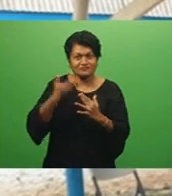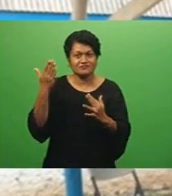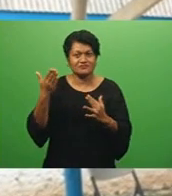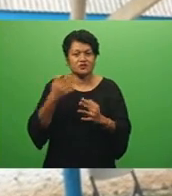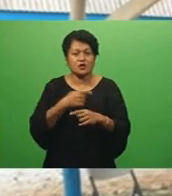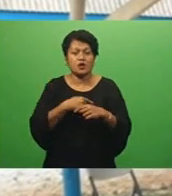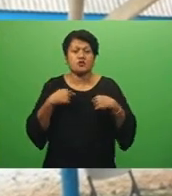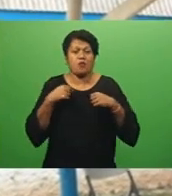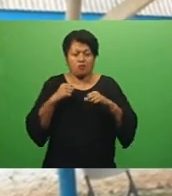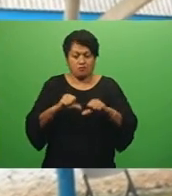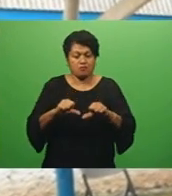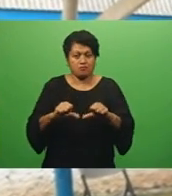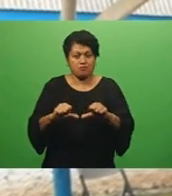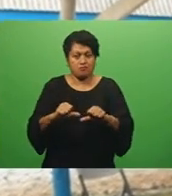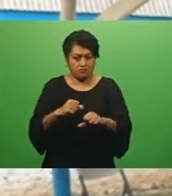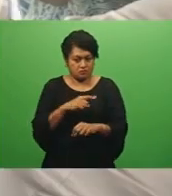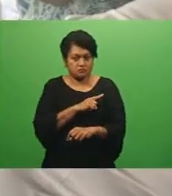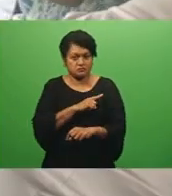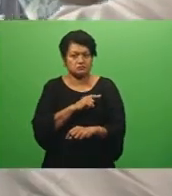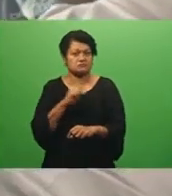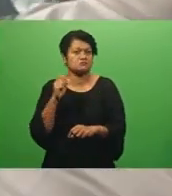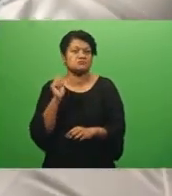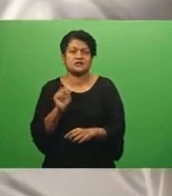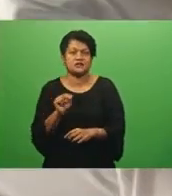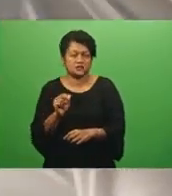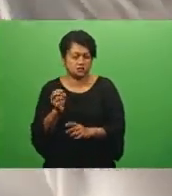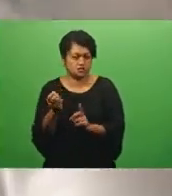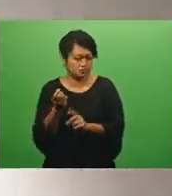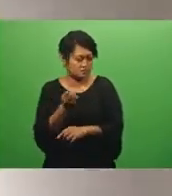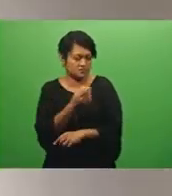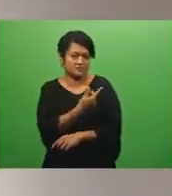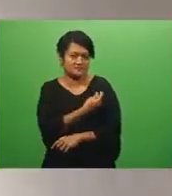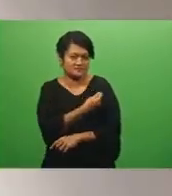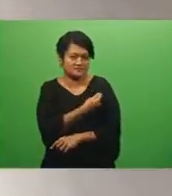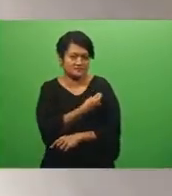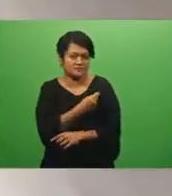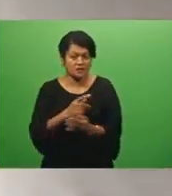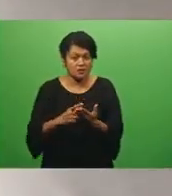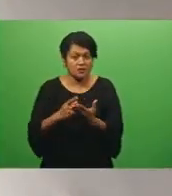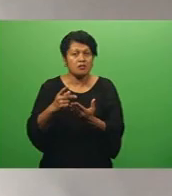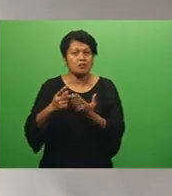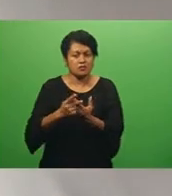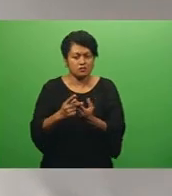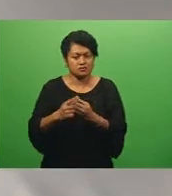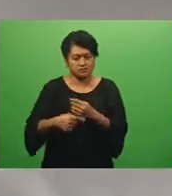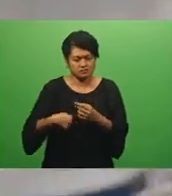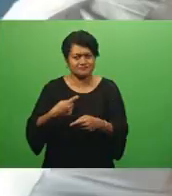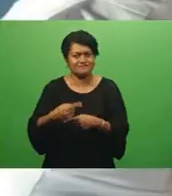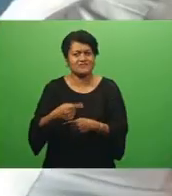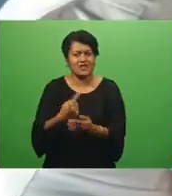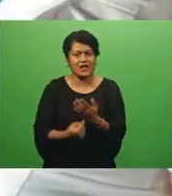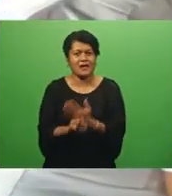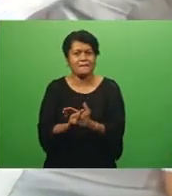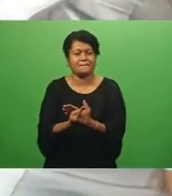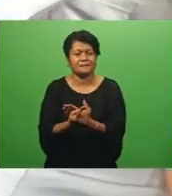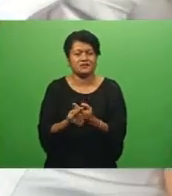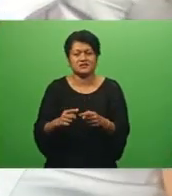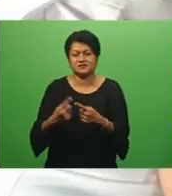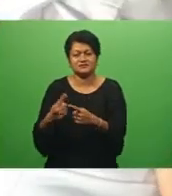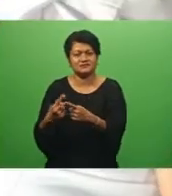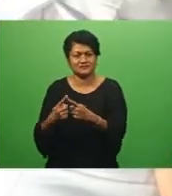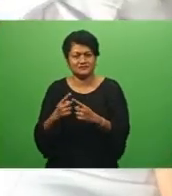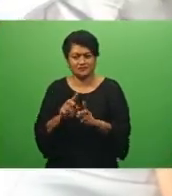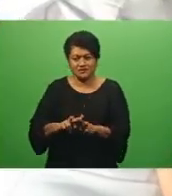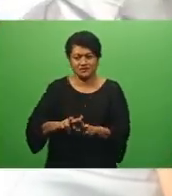important that they all to be vaccinated. The vaccination program will be rolled out to other districts in Vanuatu over the next few